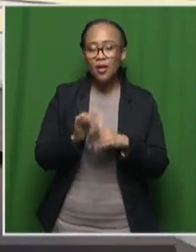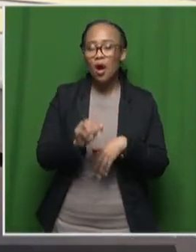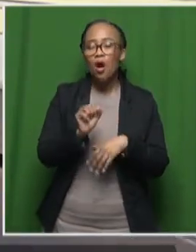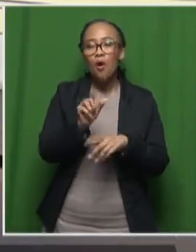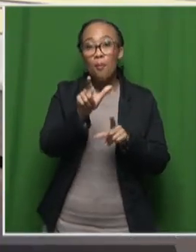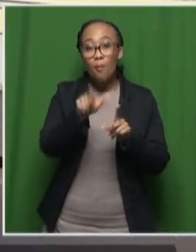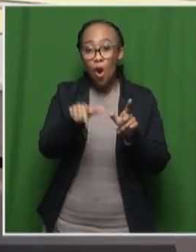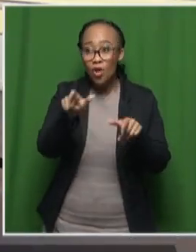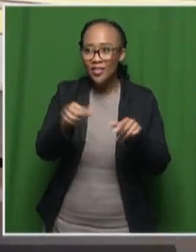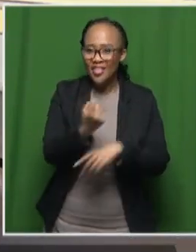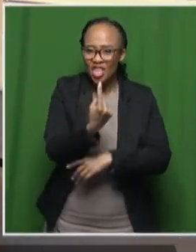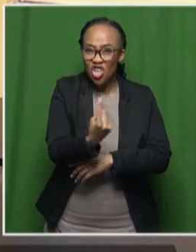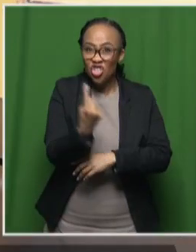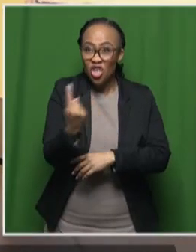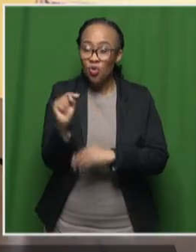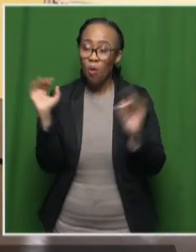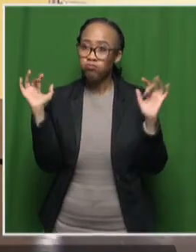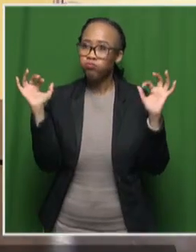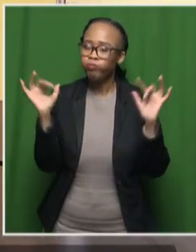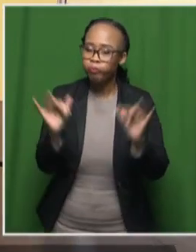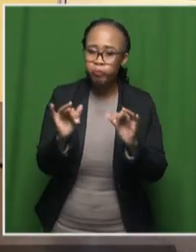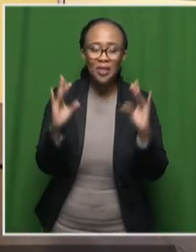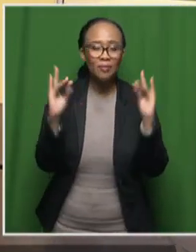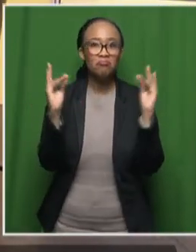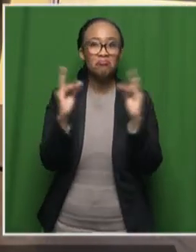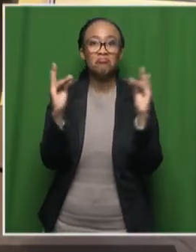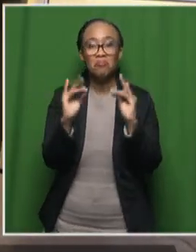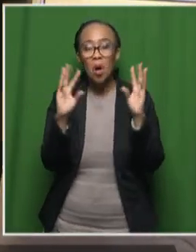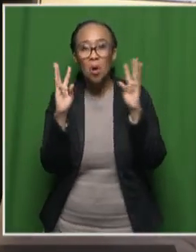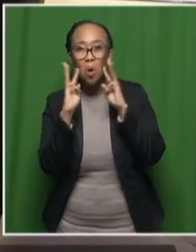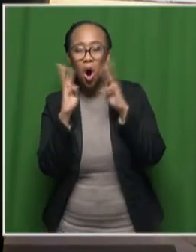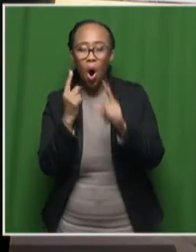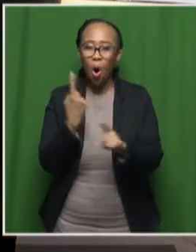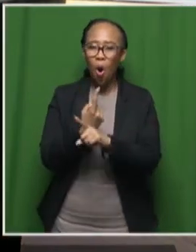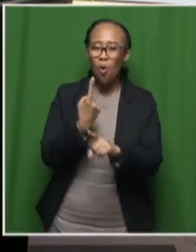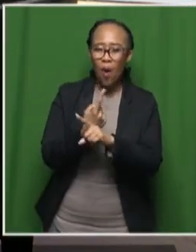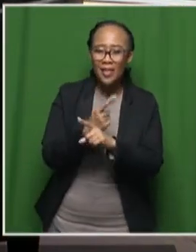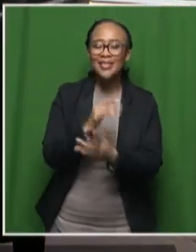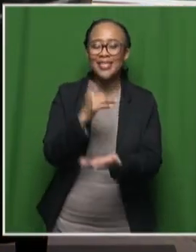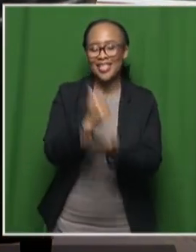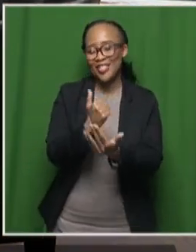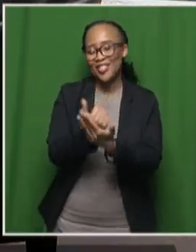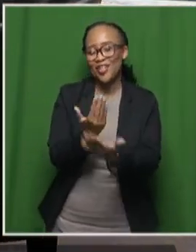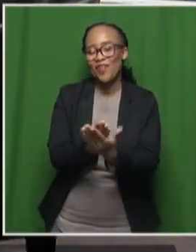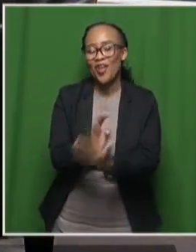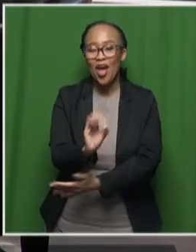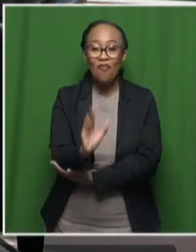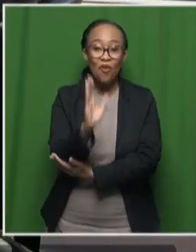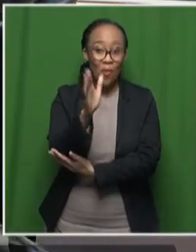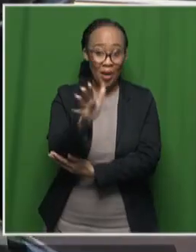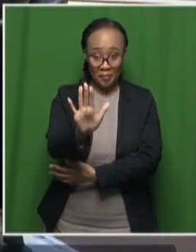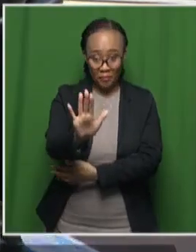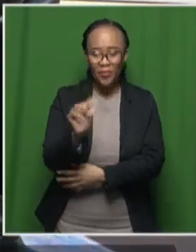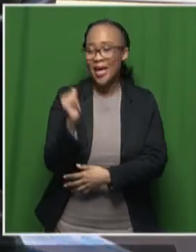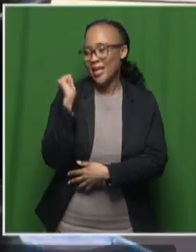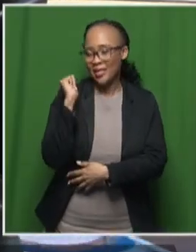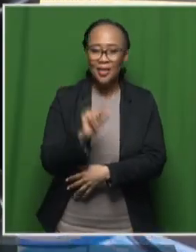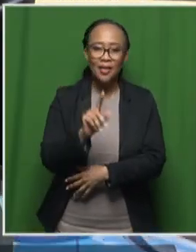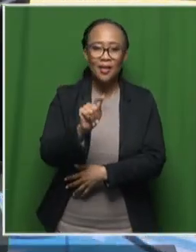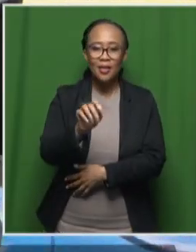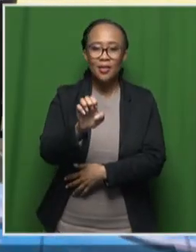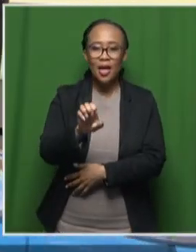person came to the stadium to watch her live, there would still be seats available. And that's the beauty of track and field. I mean, It is. I mean, Tebogo last night, also national record